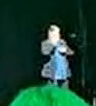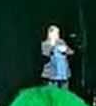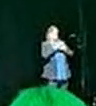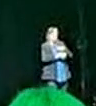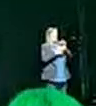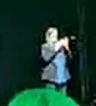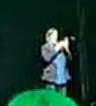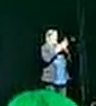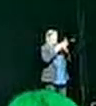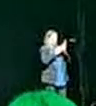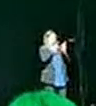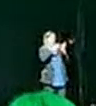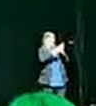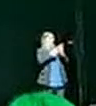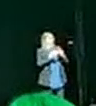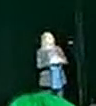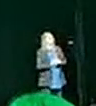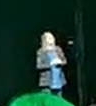Metropolitan University.